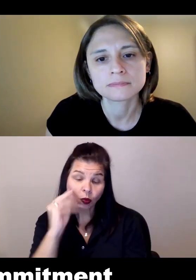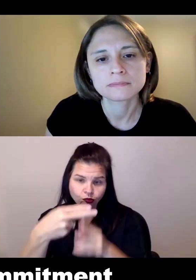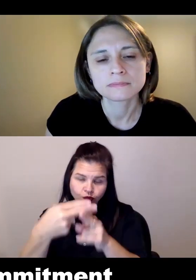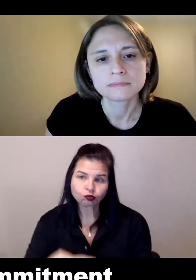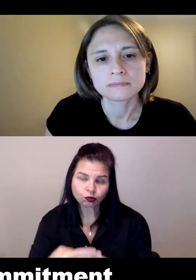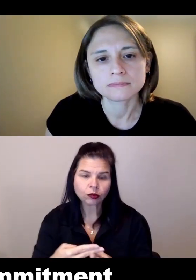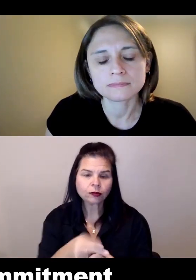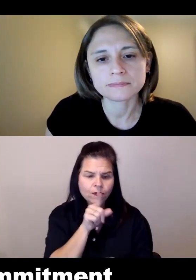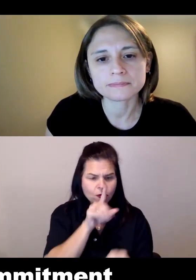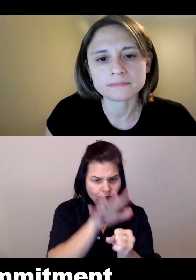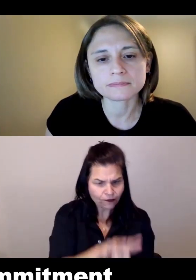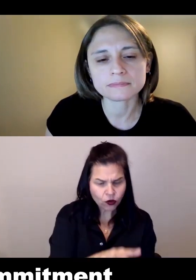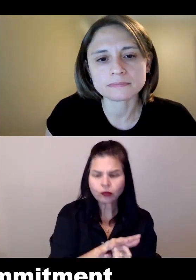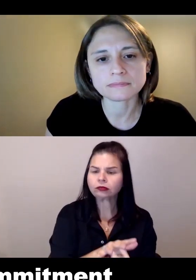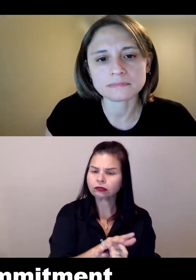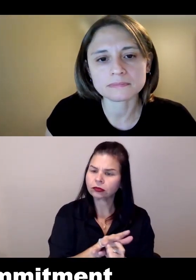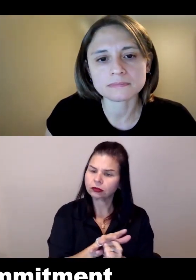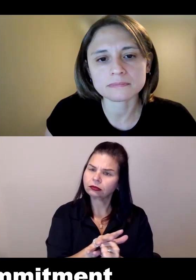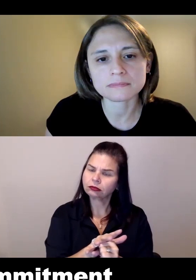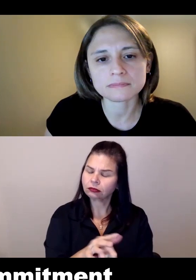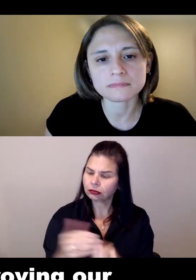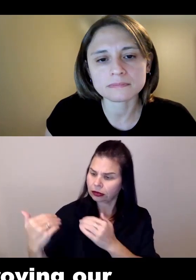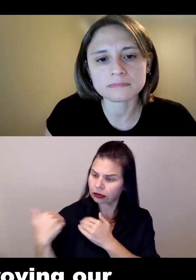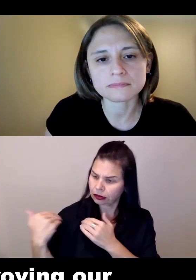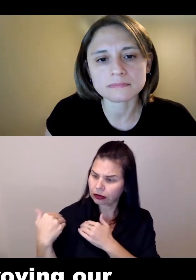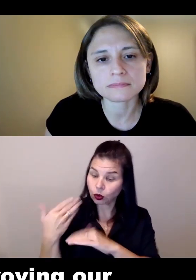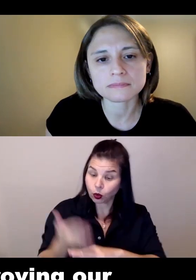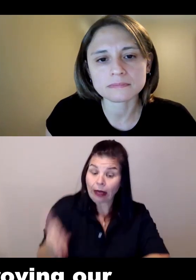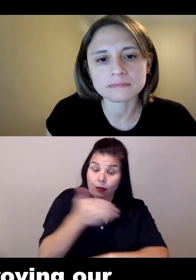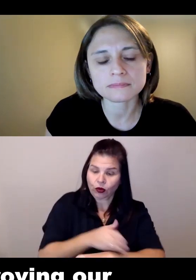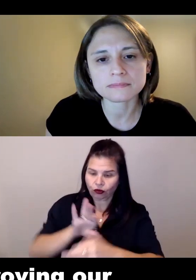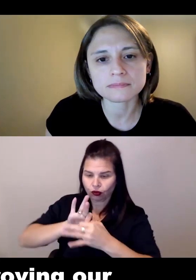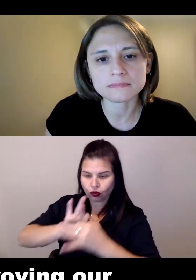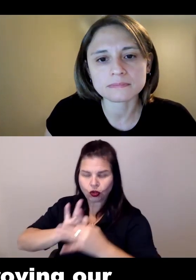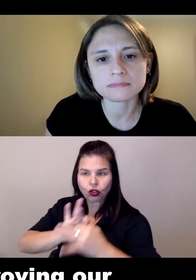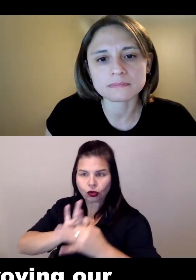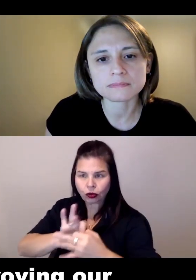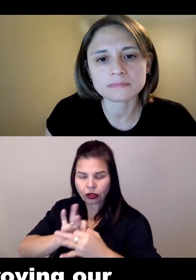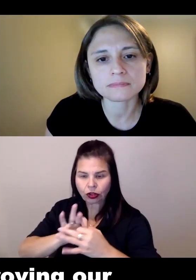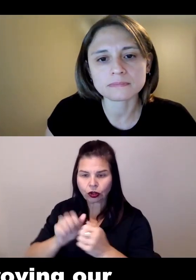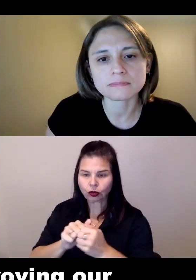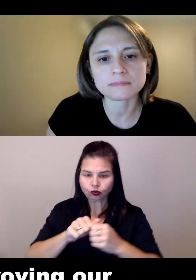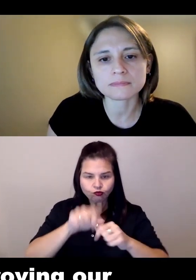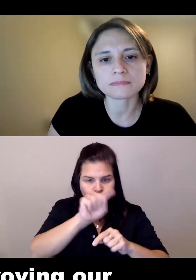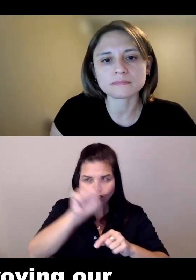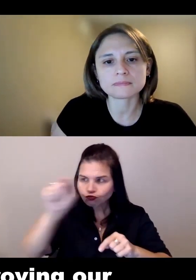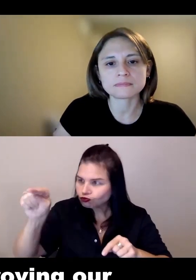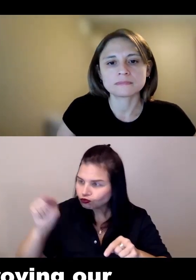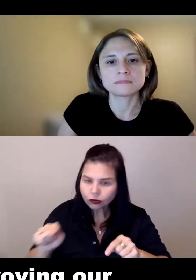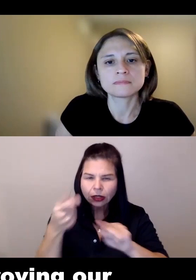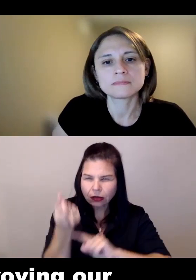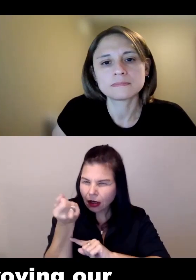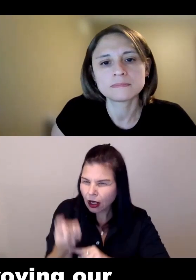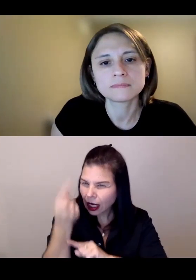commitment and responsibility in improving relationships between nations and to improving our own understanding of